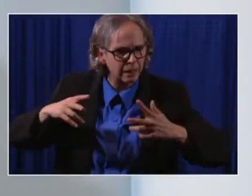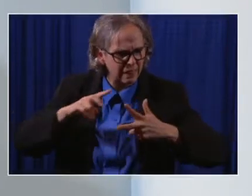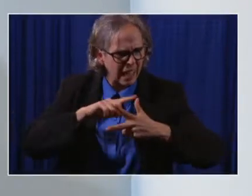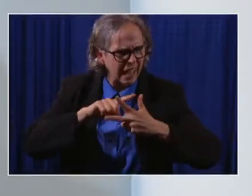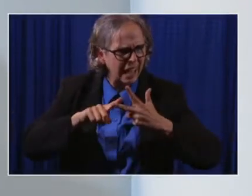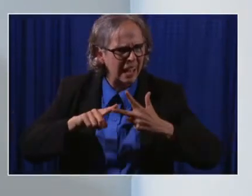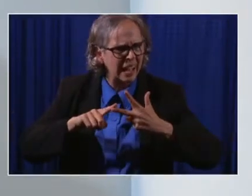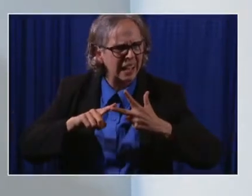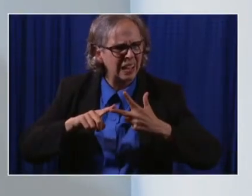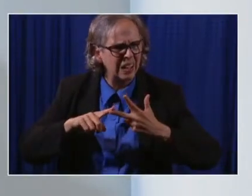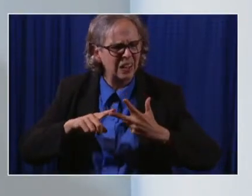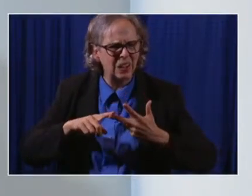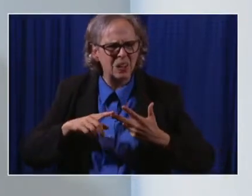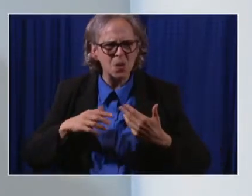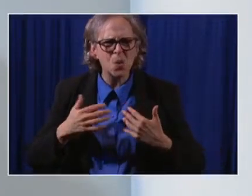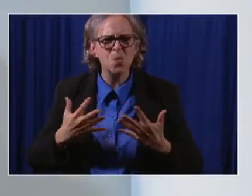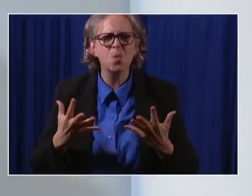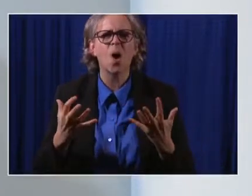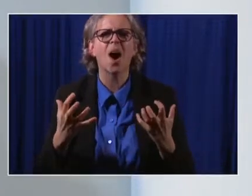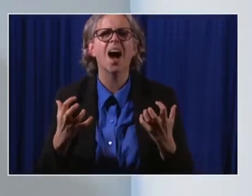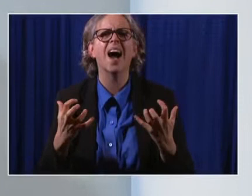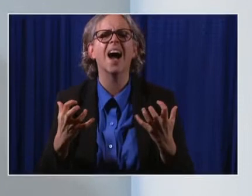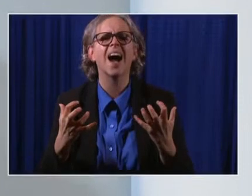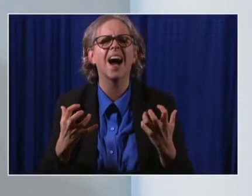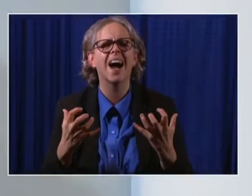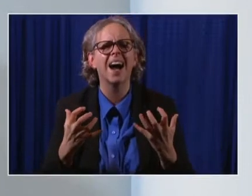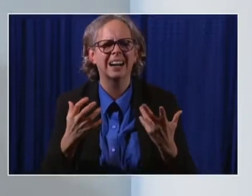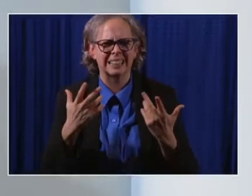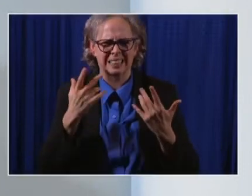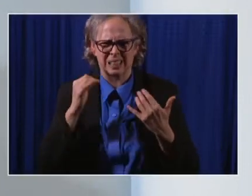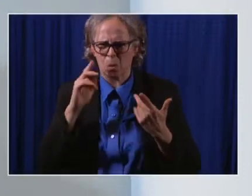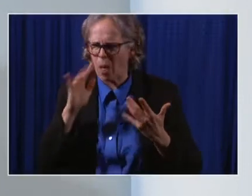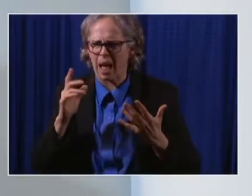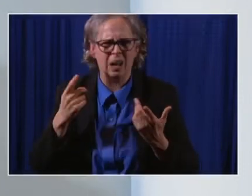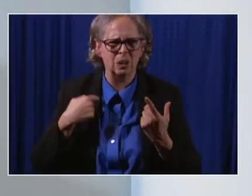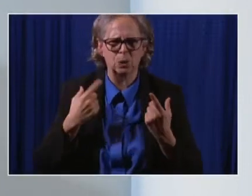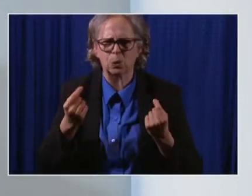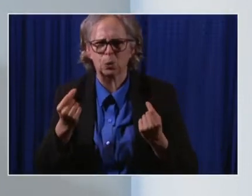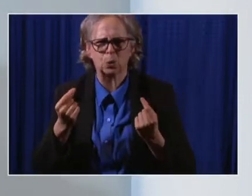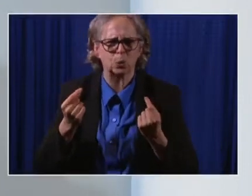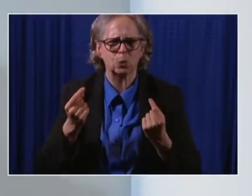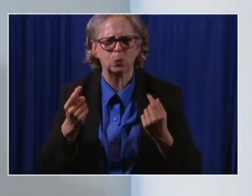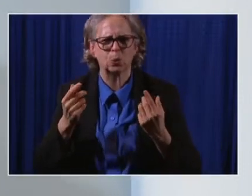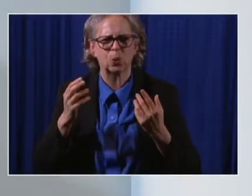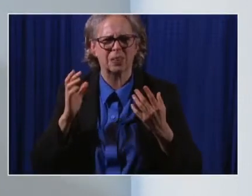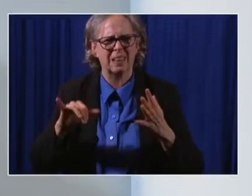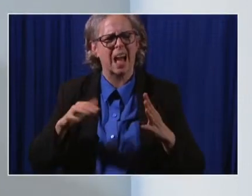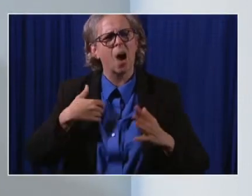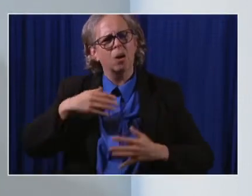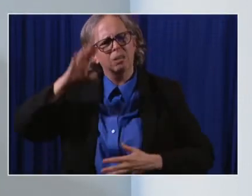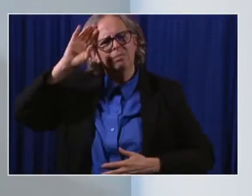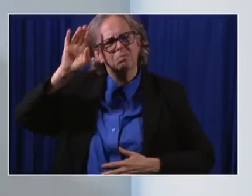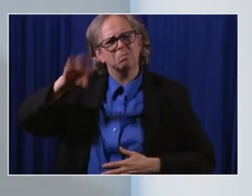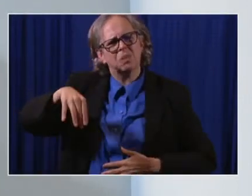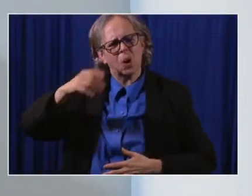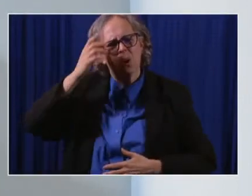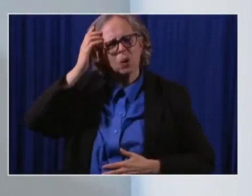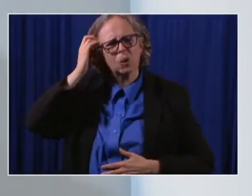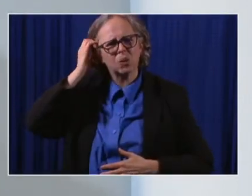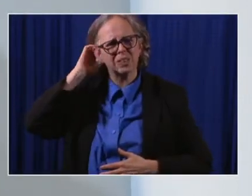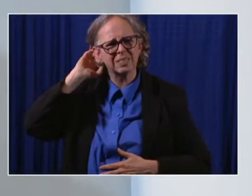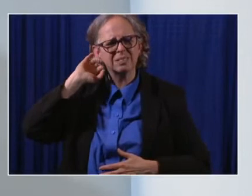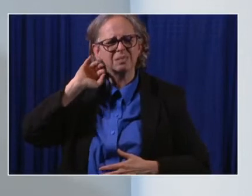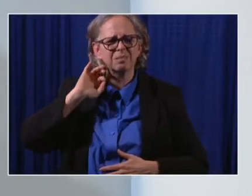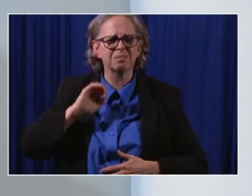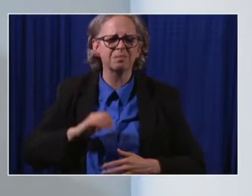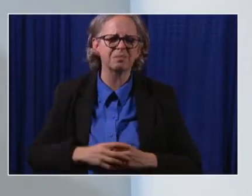anticipation surrounding the hopefully forthcoming announcement of that new guidance here in the near future. And I can tell you,